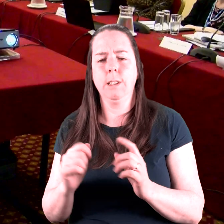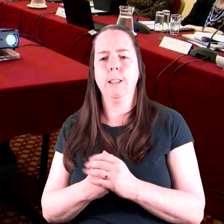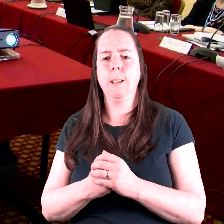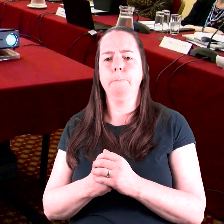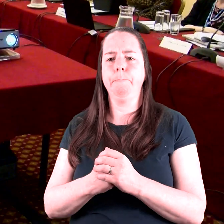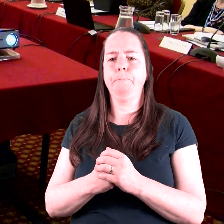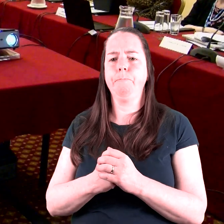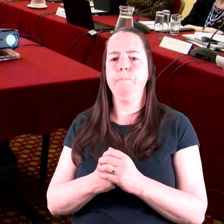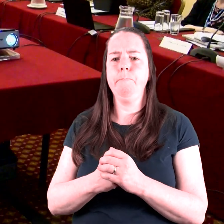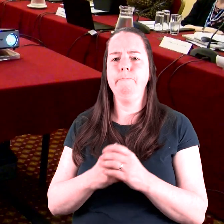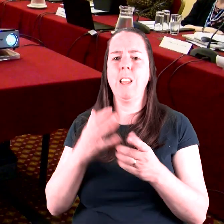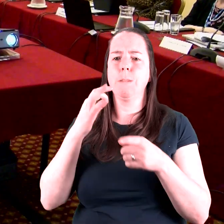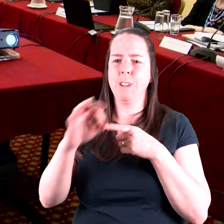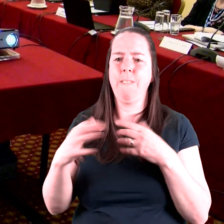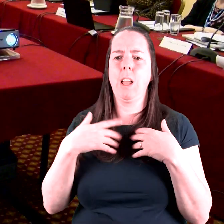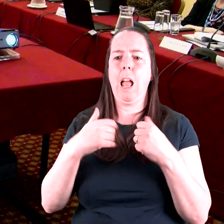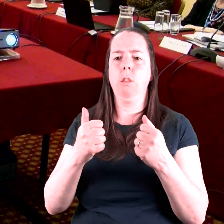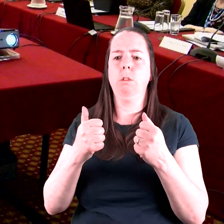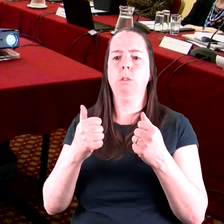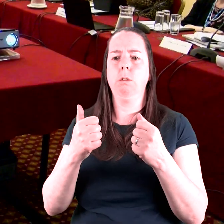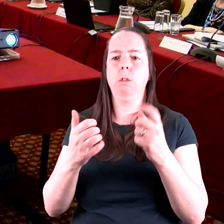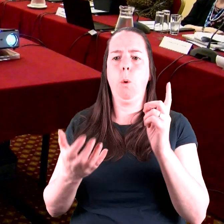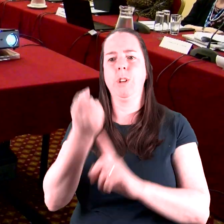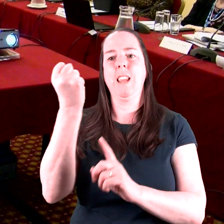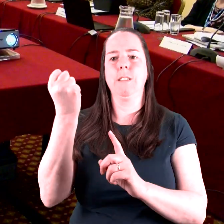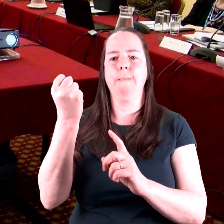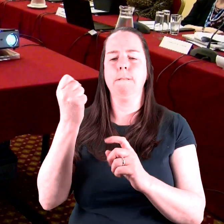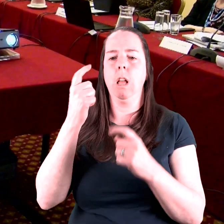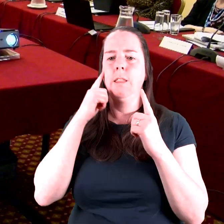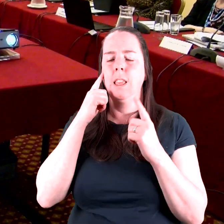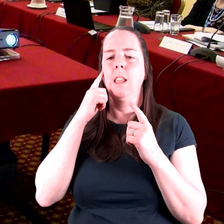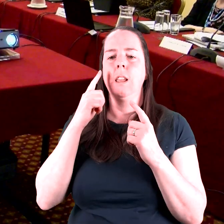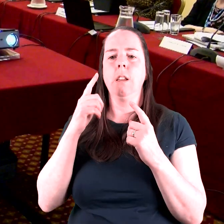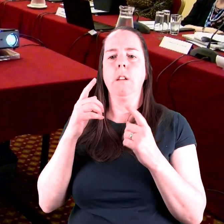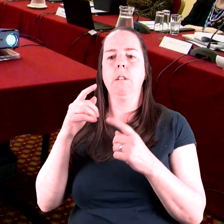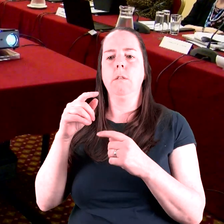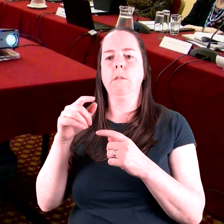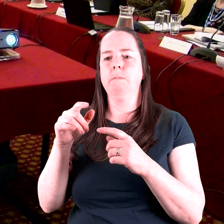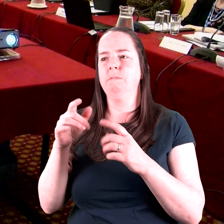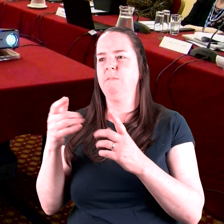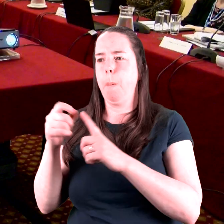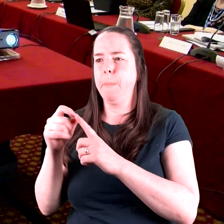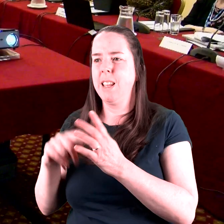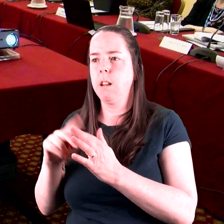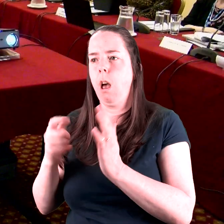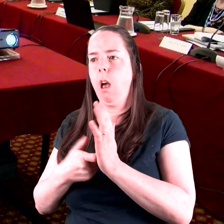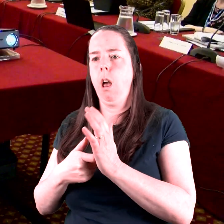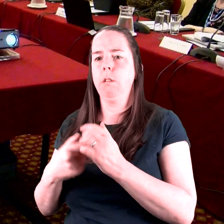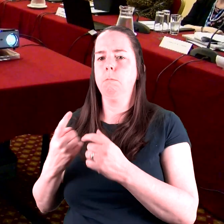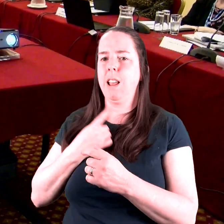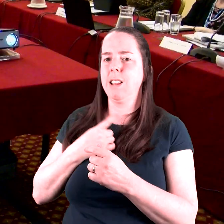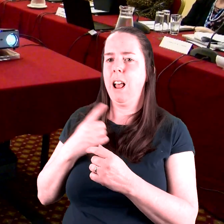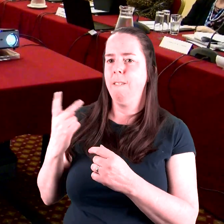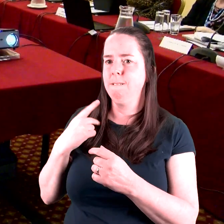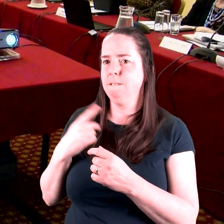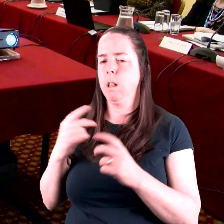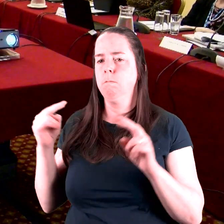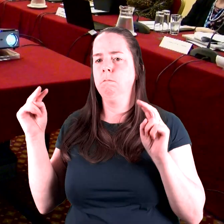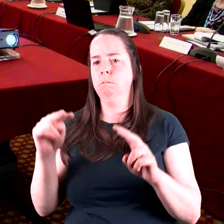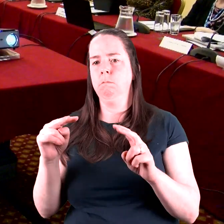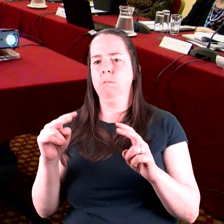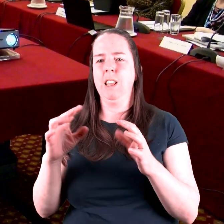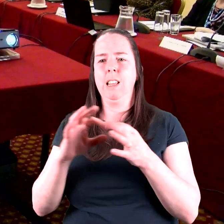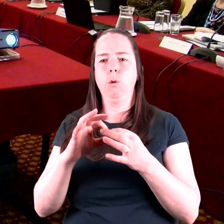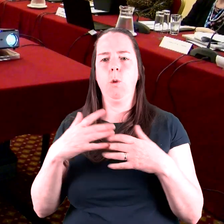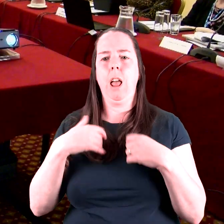That is very much a specific health objective. And I think that where people like Peter and myself are coming